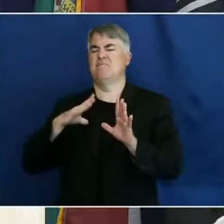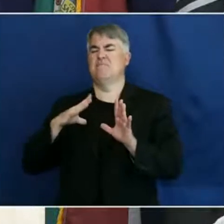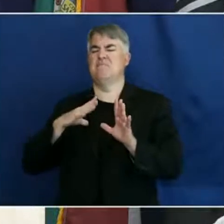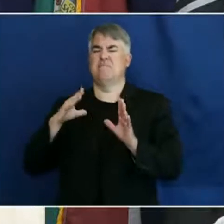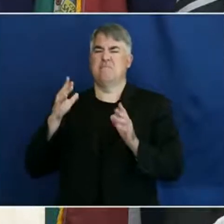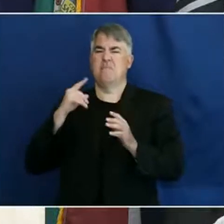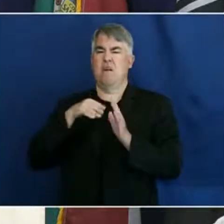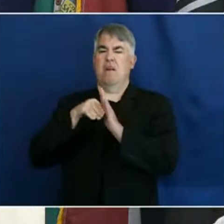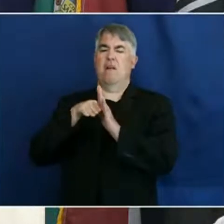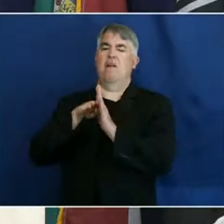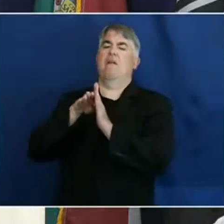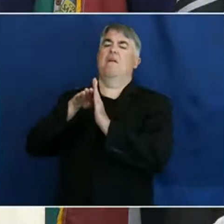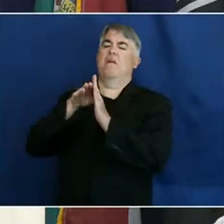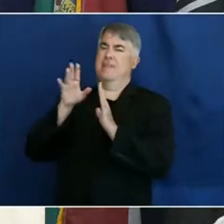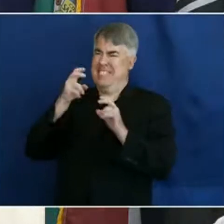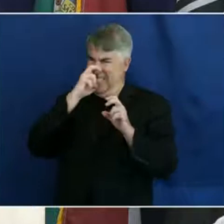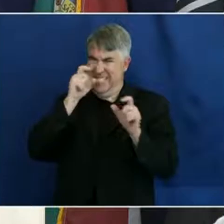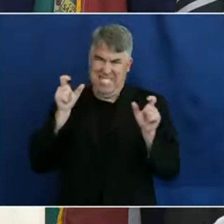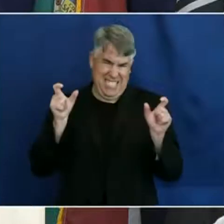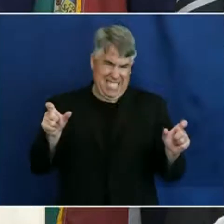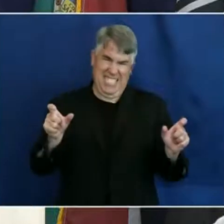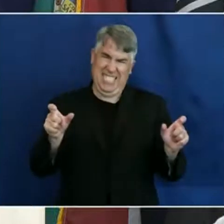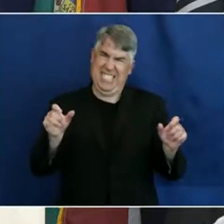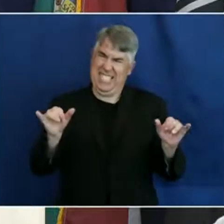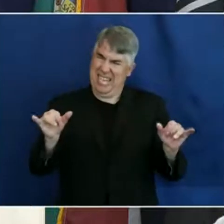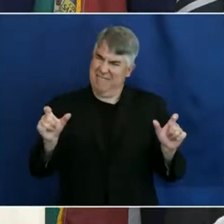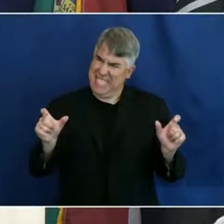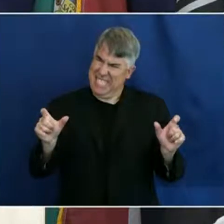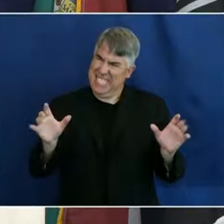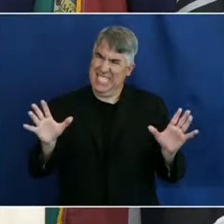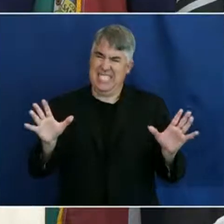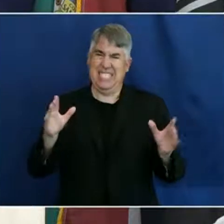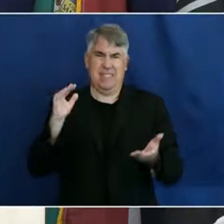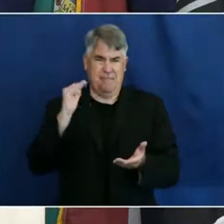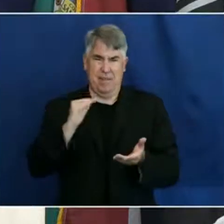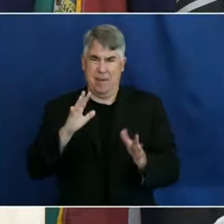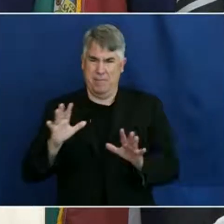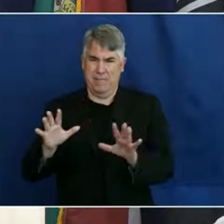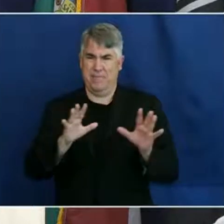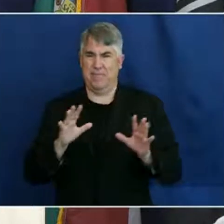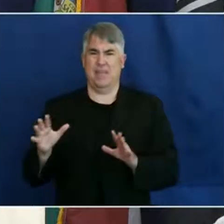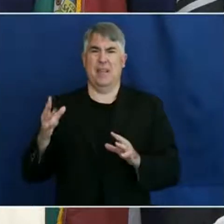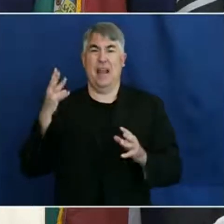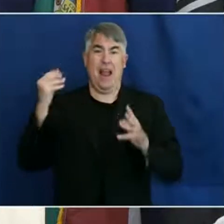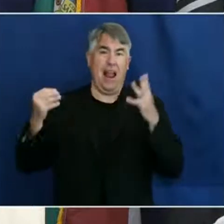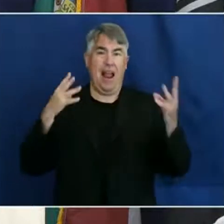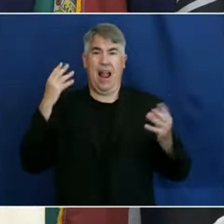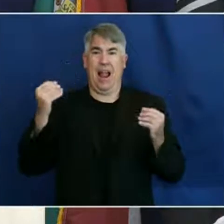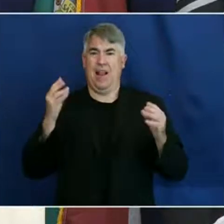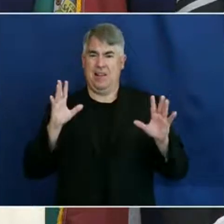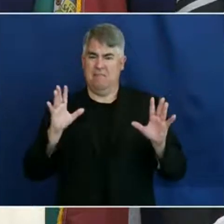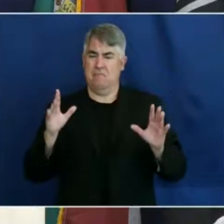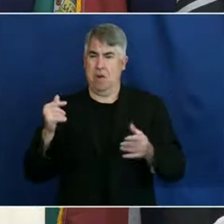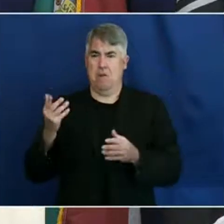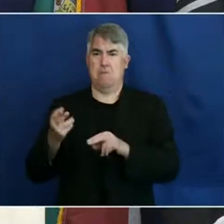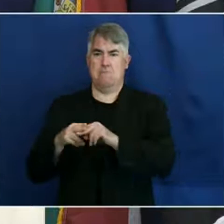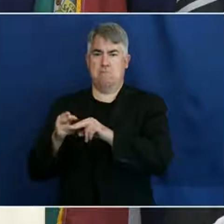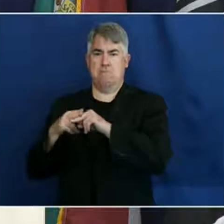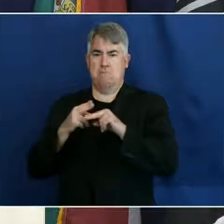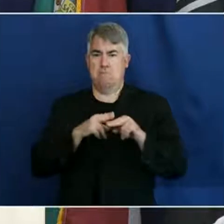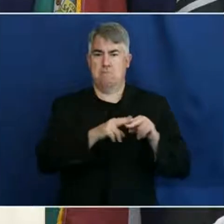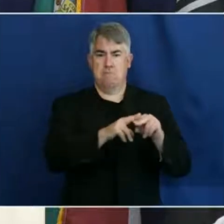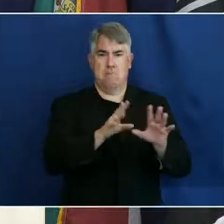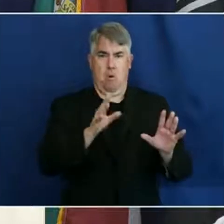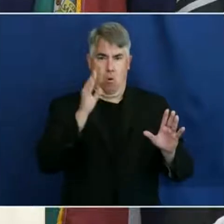loosen restrictions and as people are out more, going into places that are a little bit higher risk, we're likely to see that case